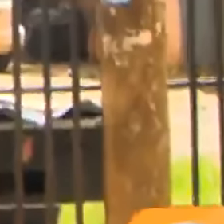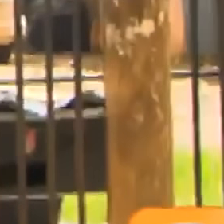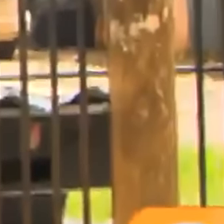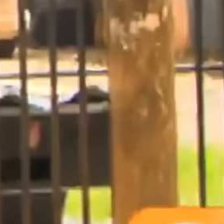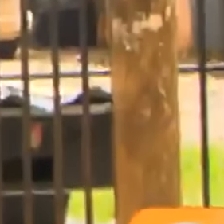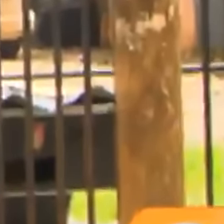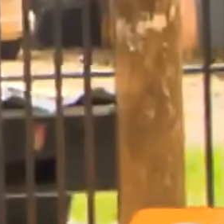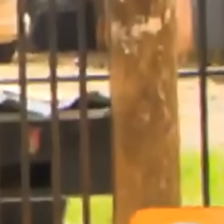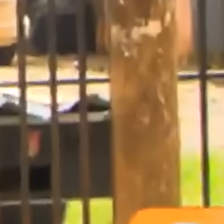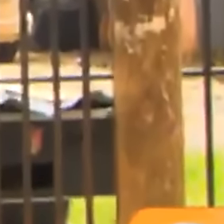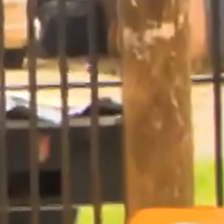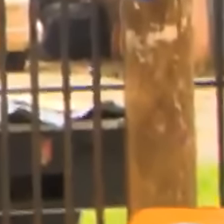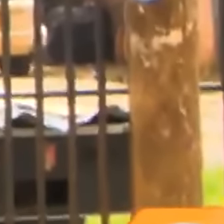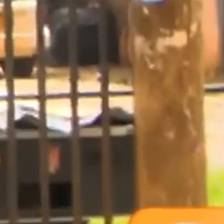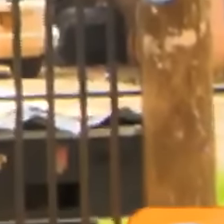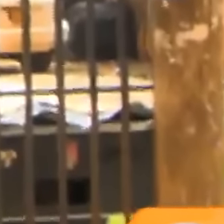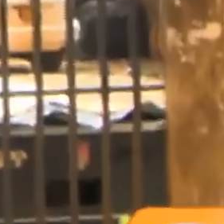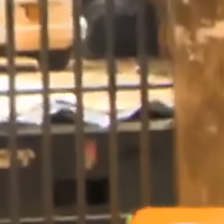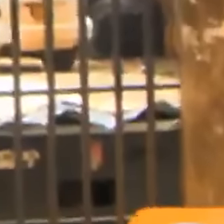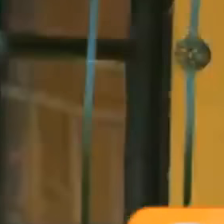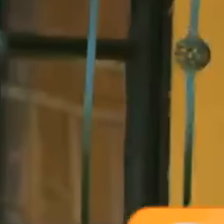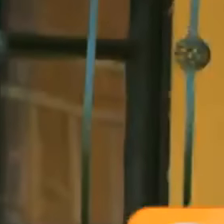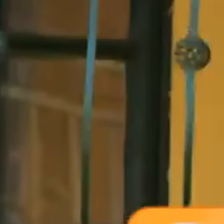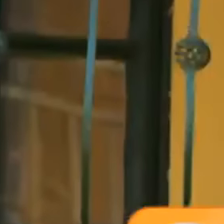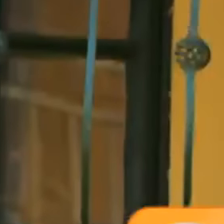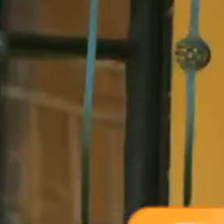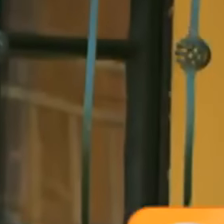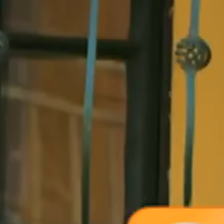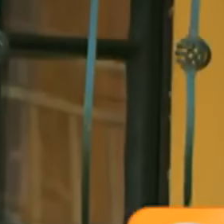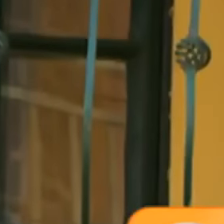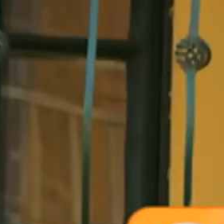directives will lead to cancellation of licenses and also prosecution.